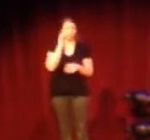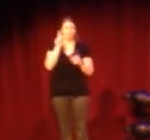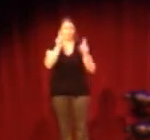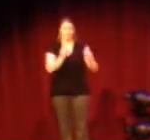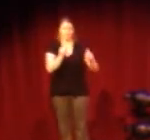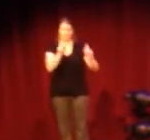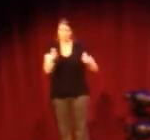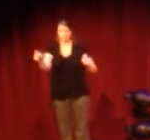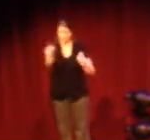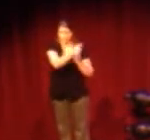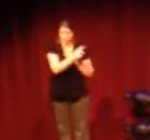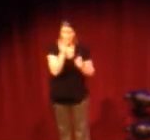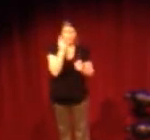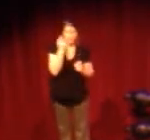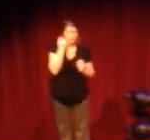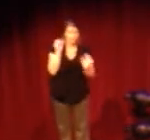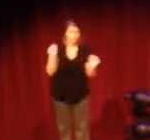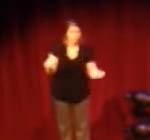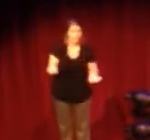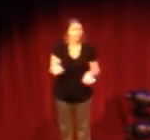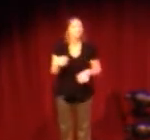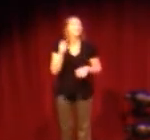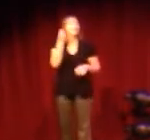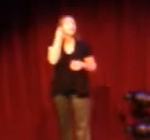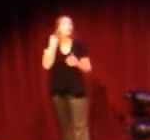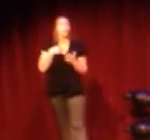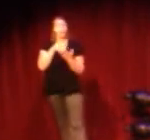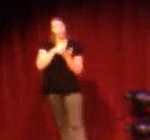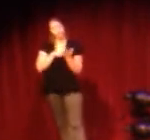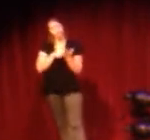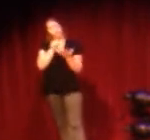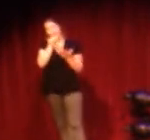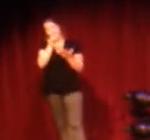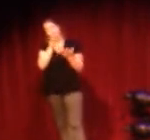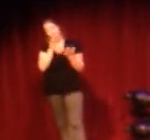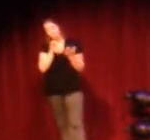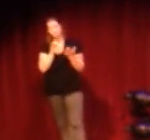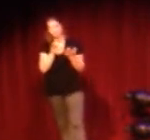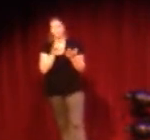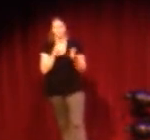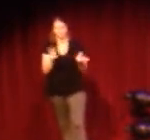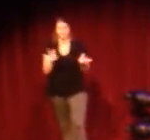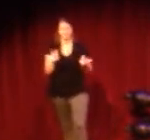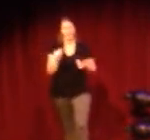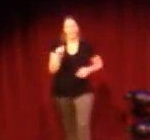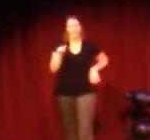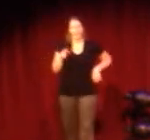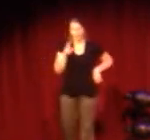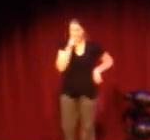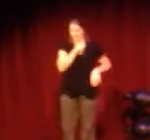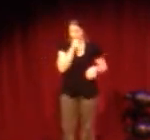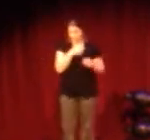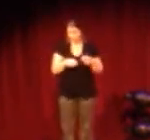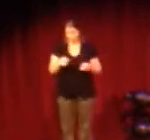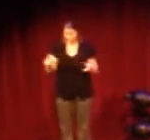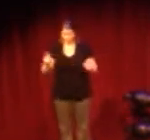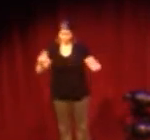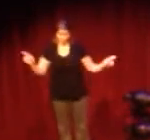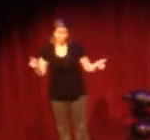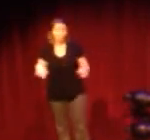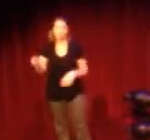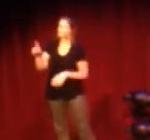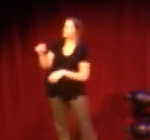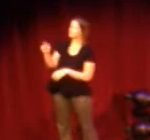it. But it's not going to be graded because, again, let's be real. We're air drumming. So,